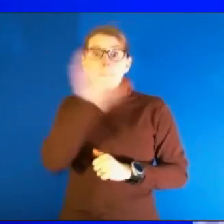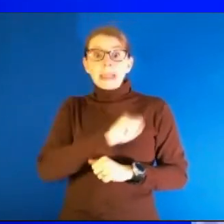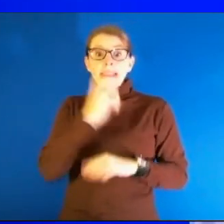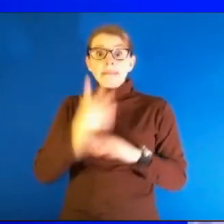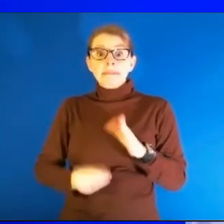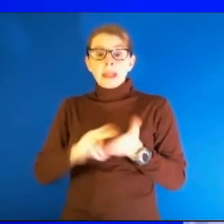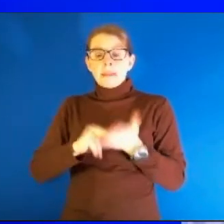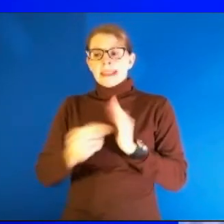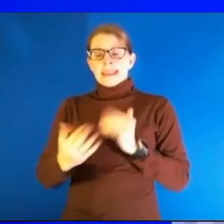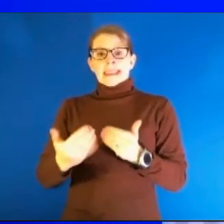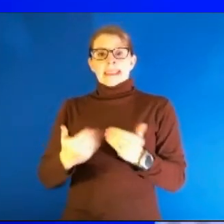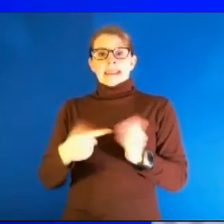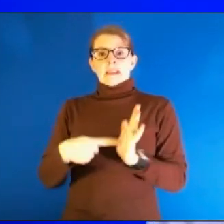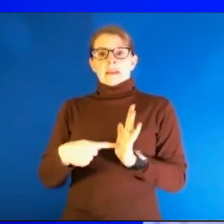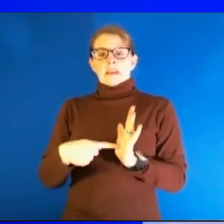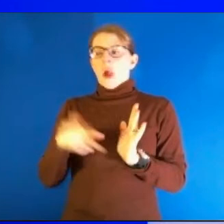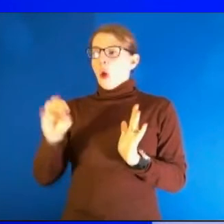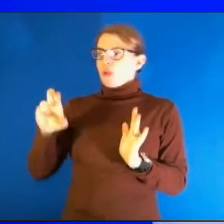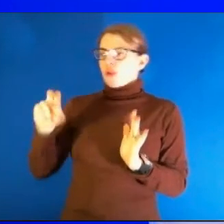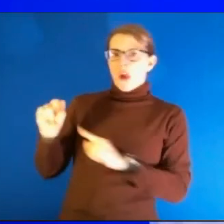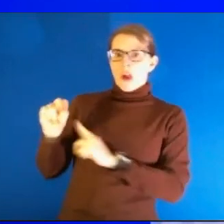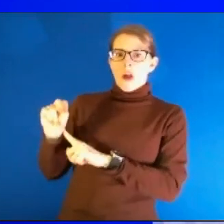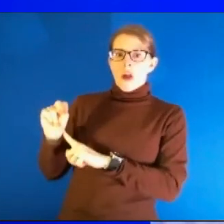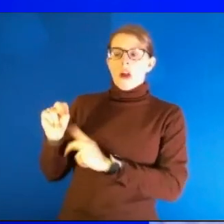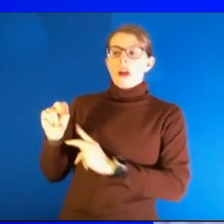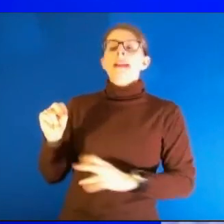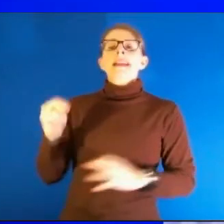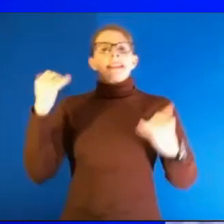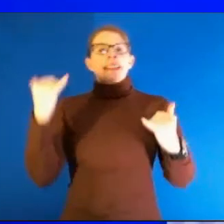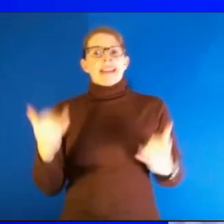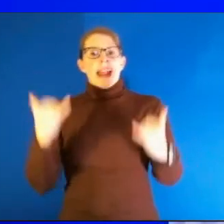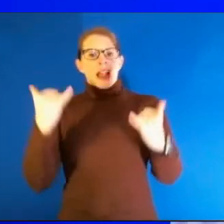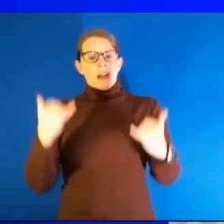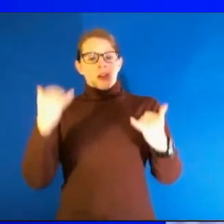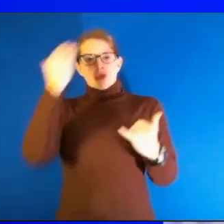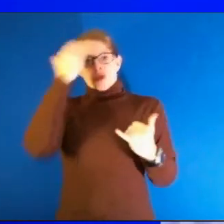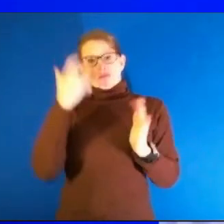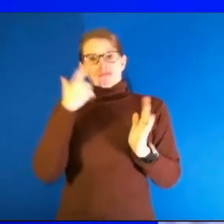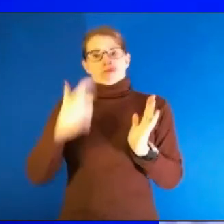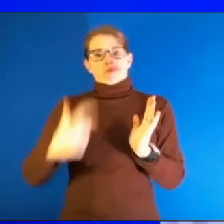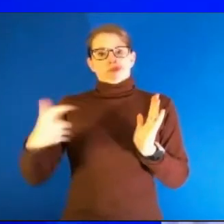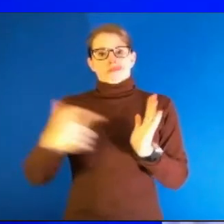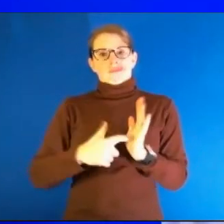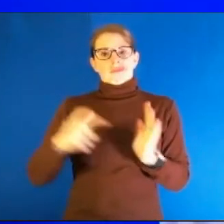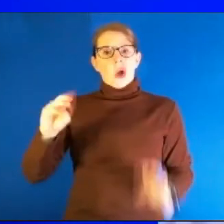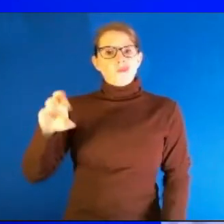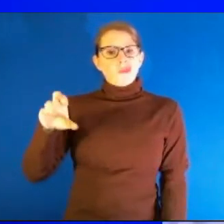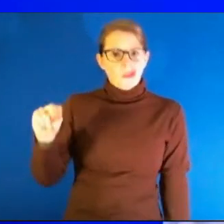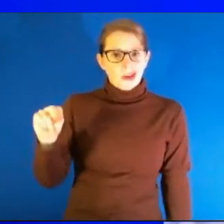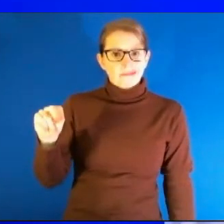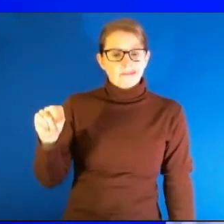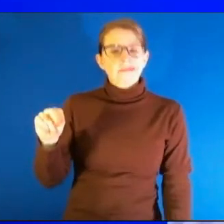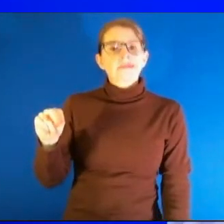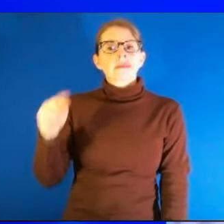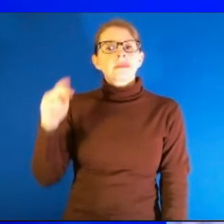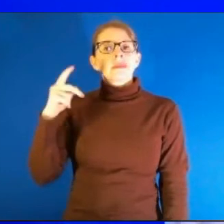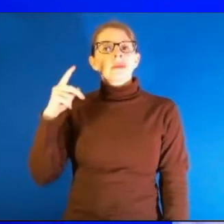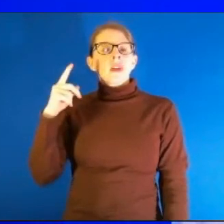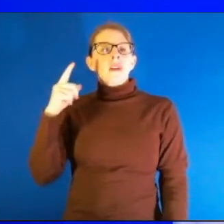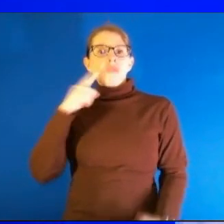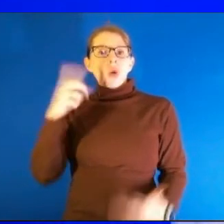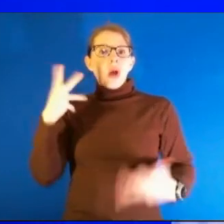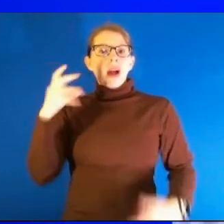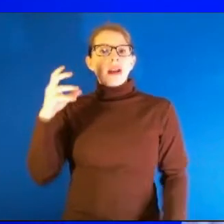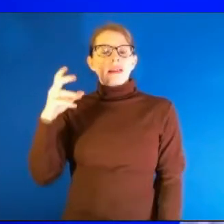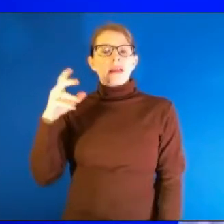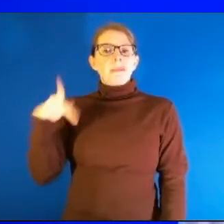this as Omicron, as you now are being able to detect that target on the PCR test, because a lot of PCR tests have 2